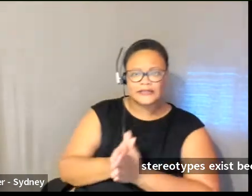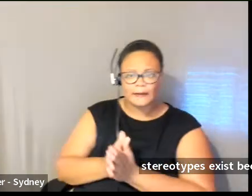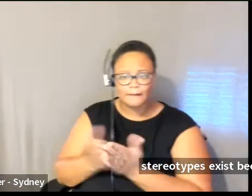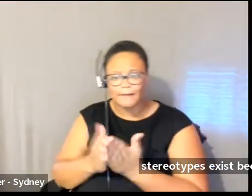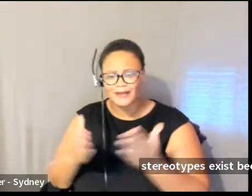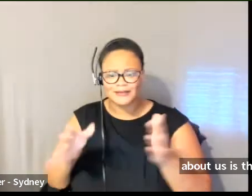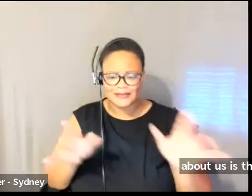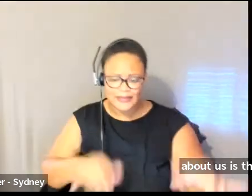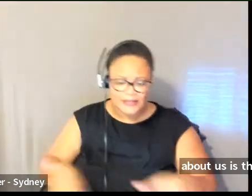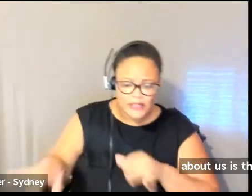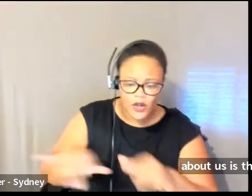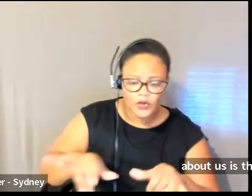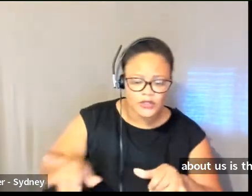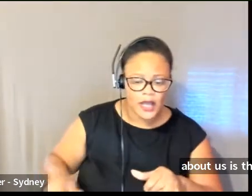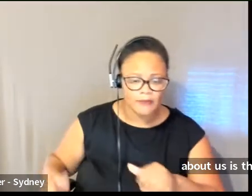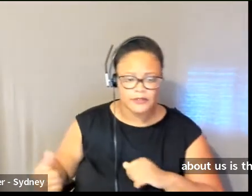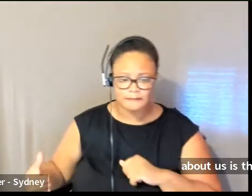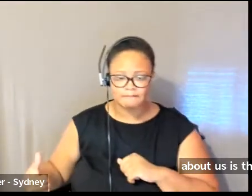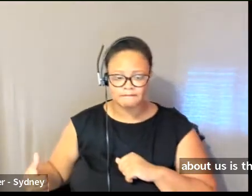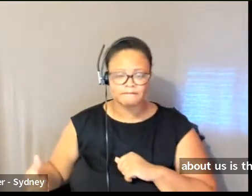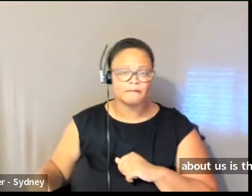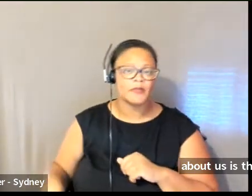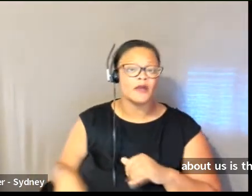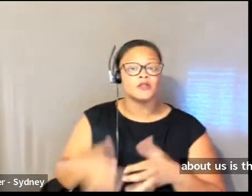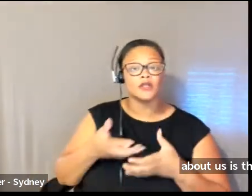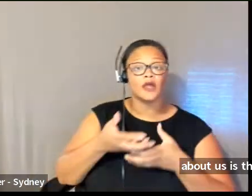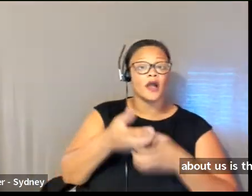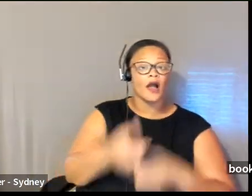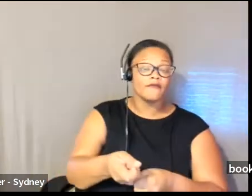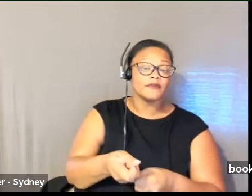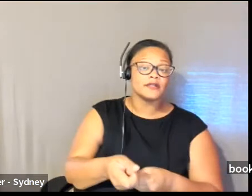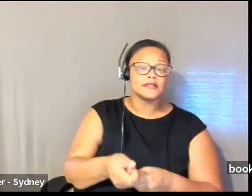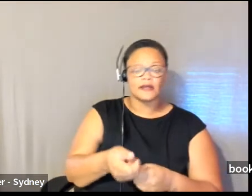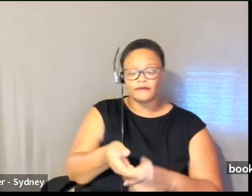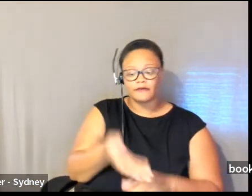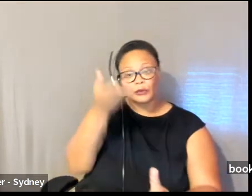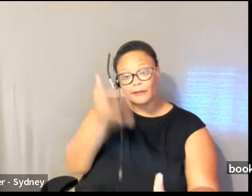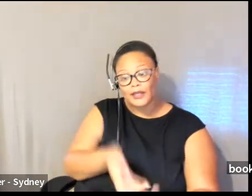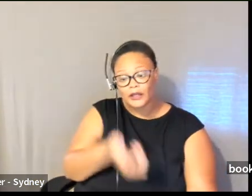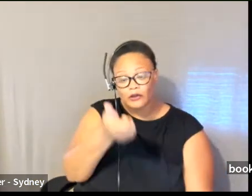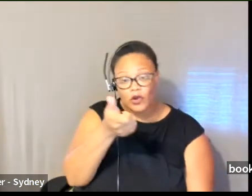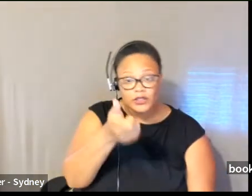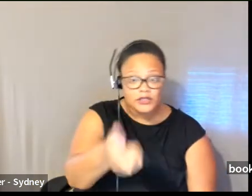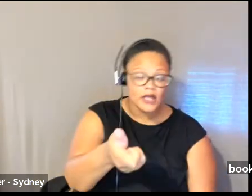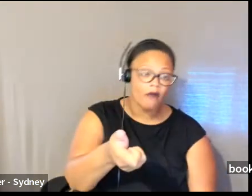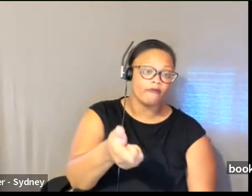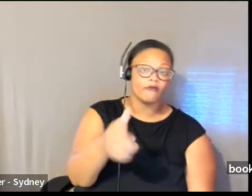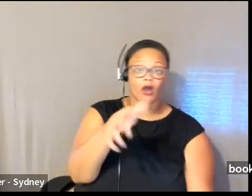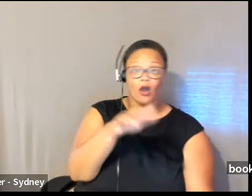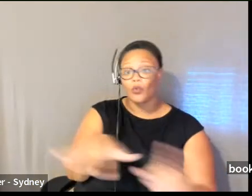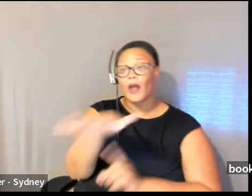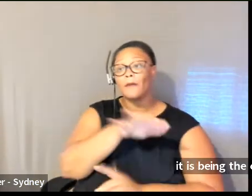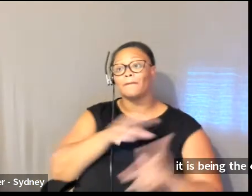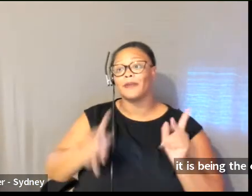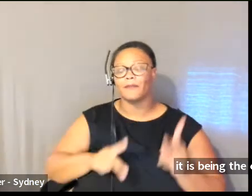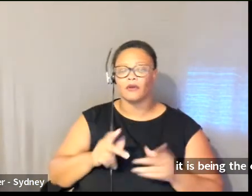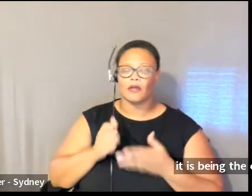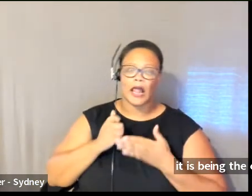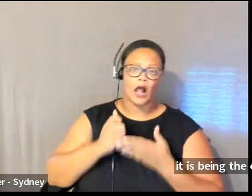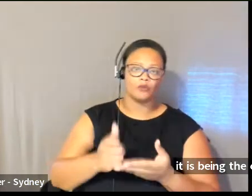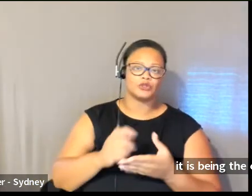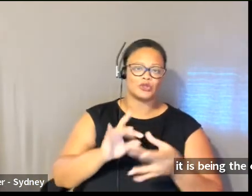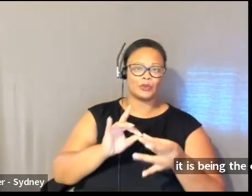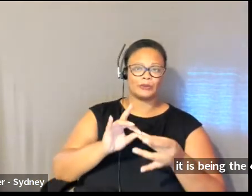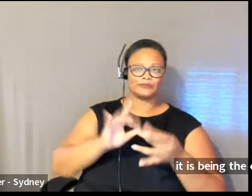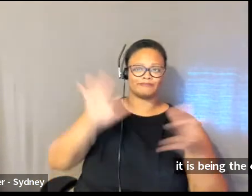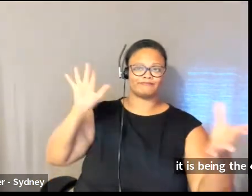So part of it is by the confidence of being yourself around people helps to break some of that. And